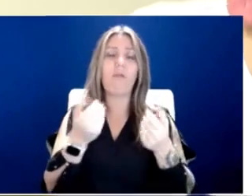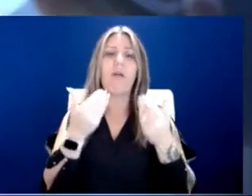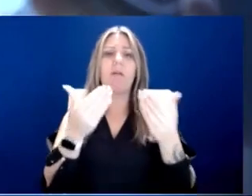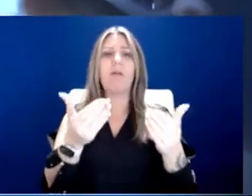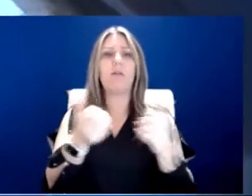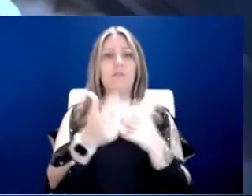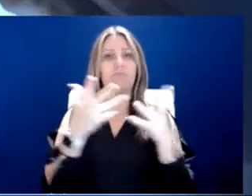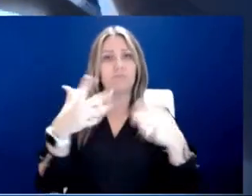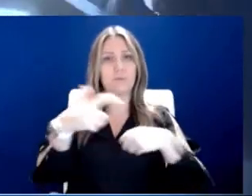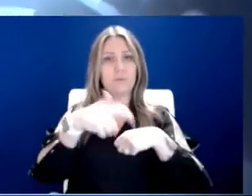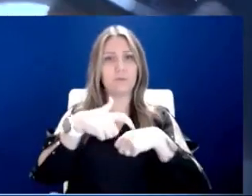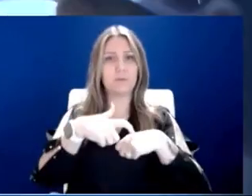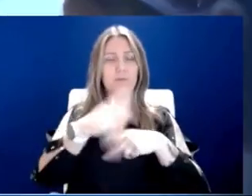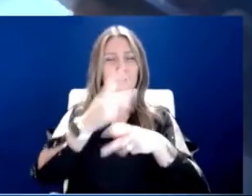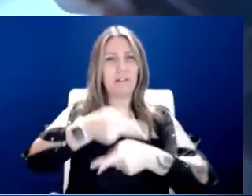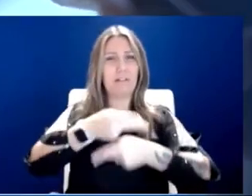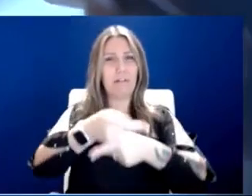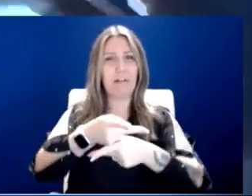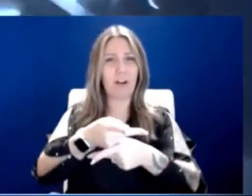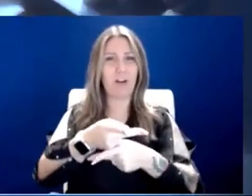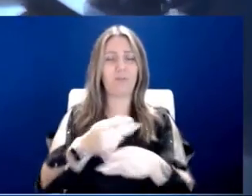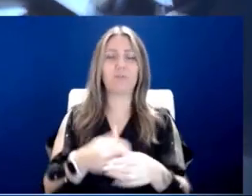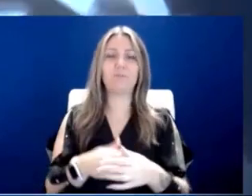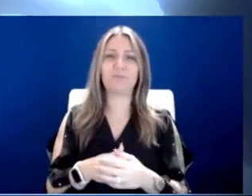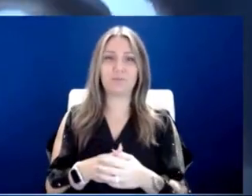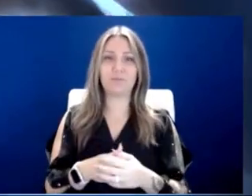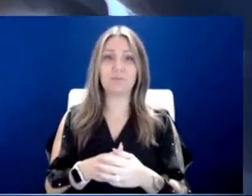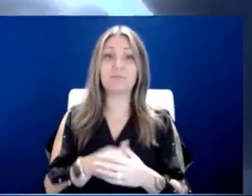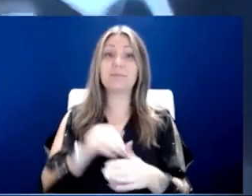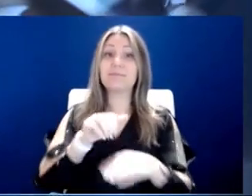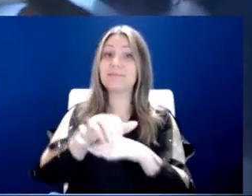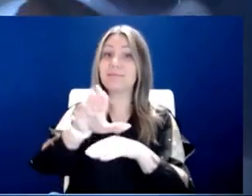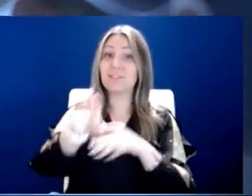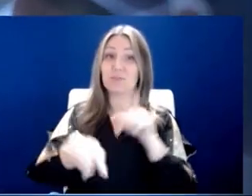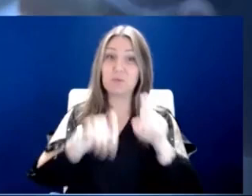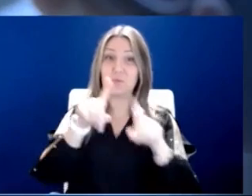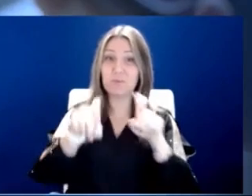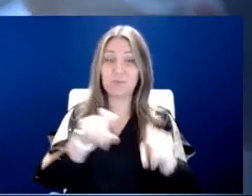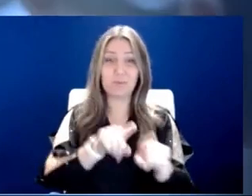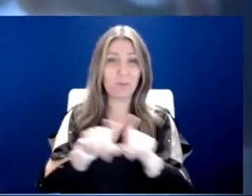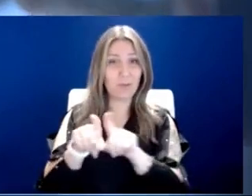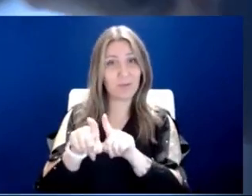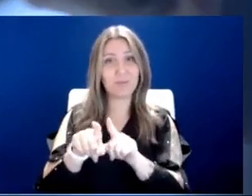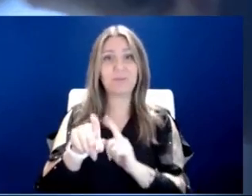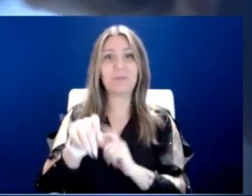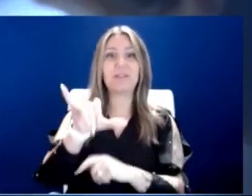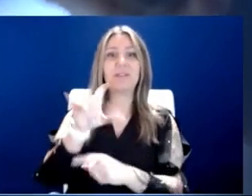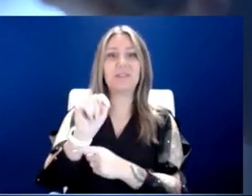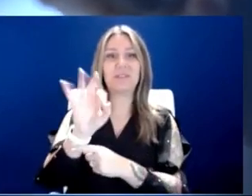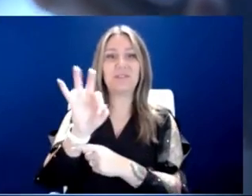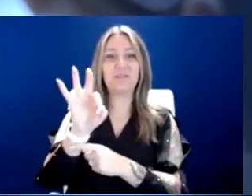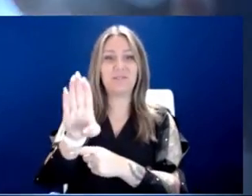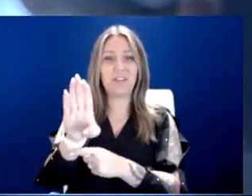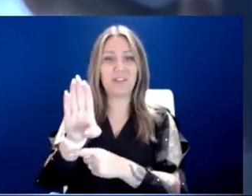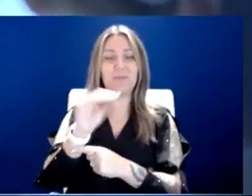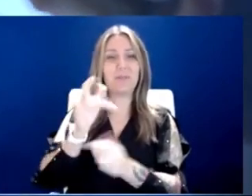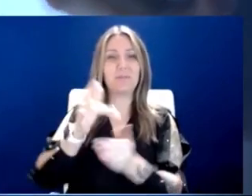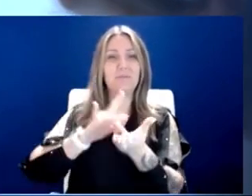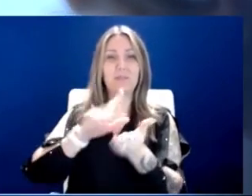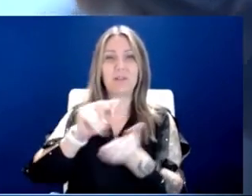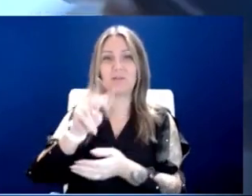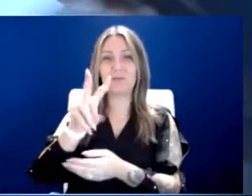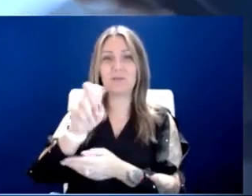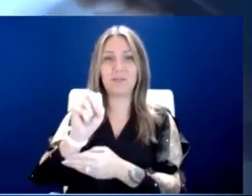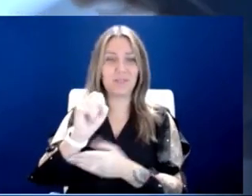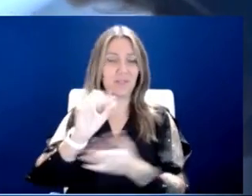careful out there today. Get your questions sent in to us also on YouTube, Facebook, and on the Medical News Network this morning. You can find links to those right here